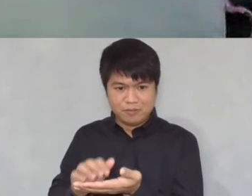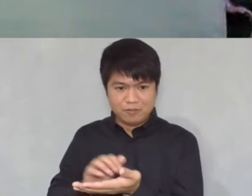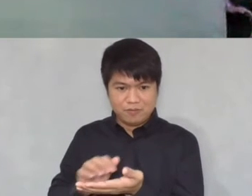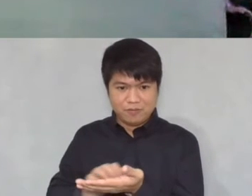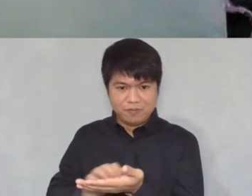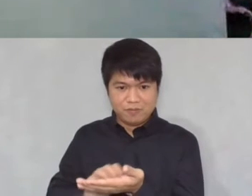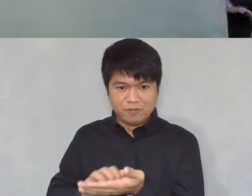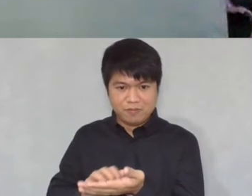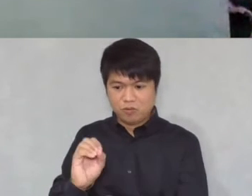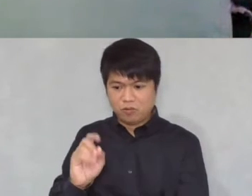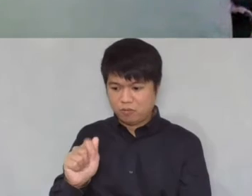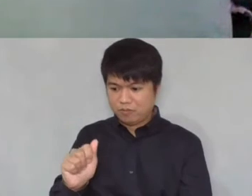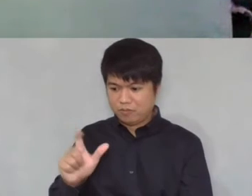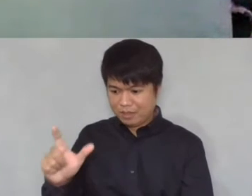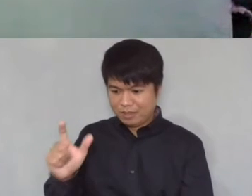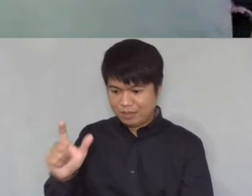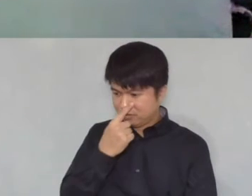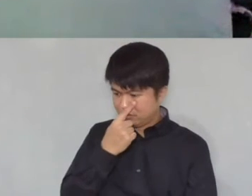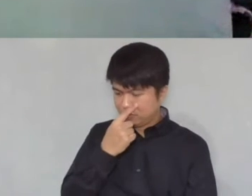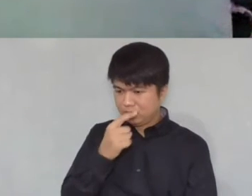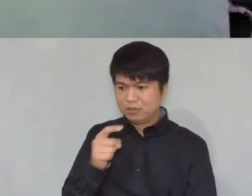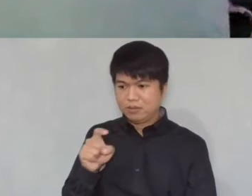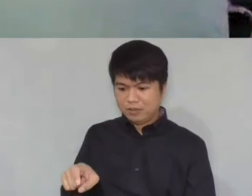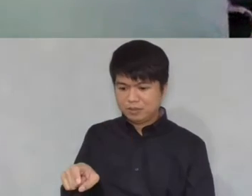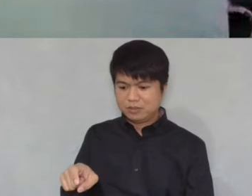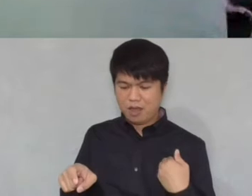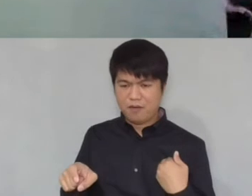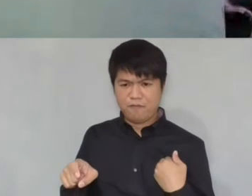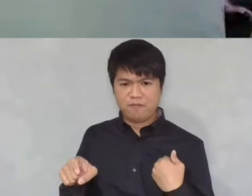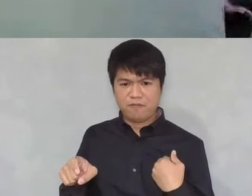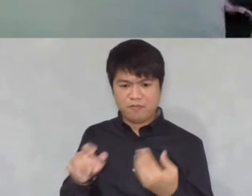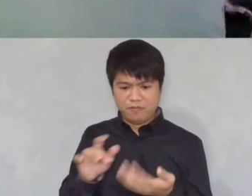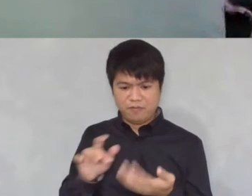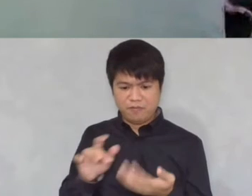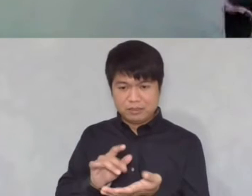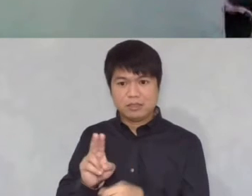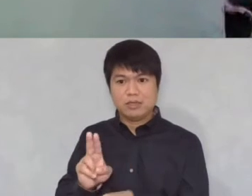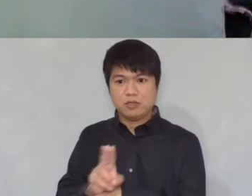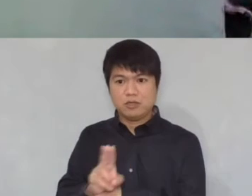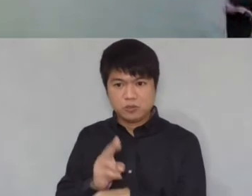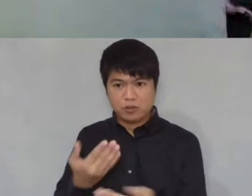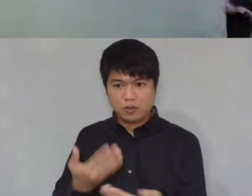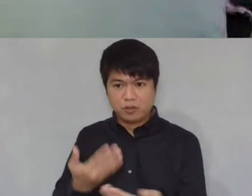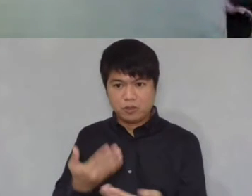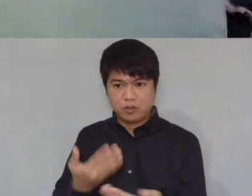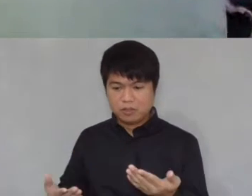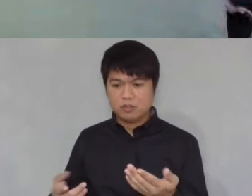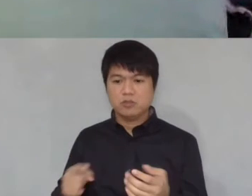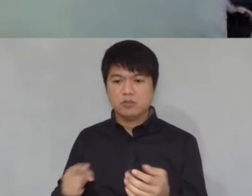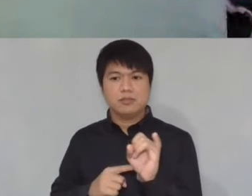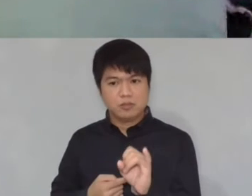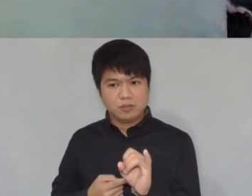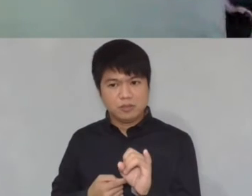OB, practice of ophthalmology, where there are still gadgets to be used. So that